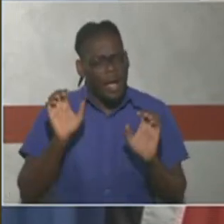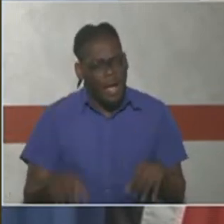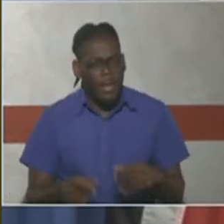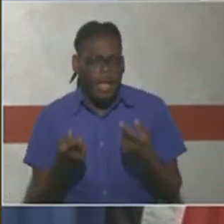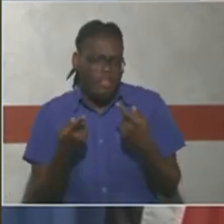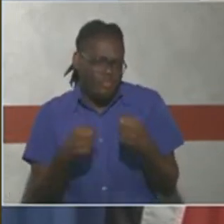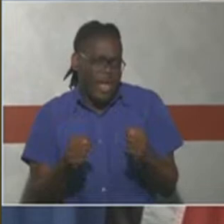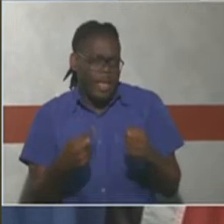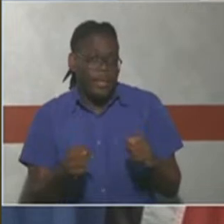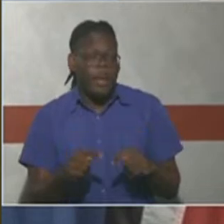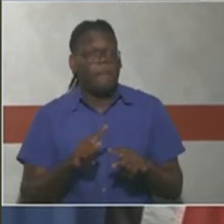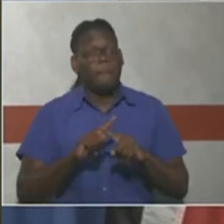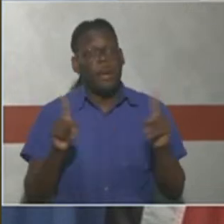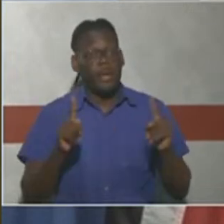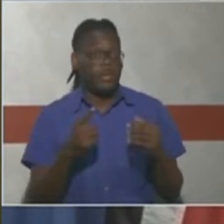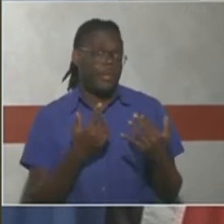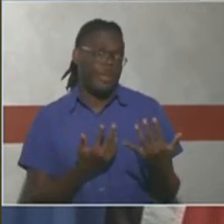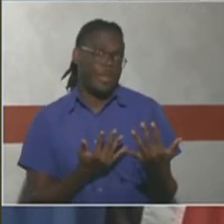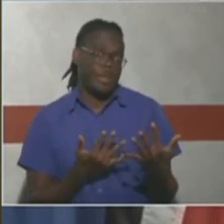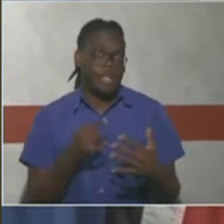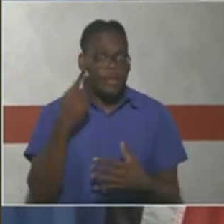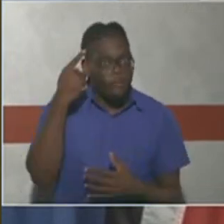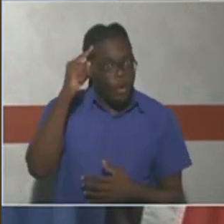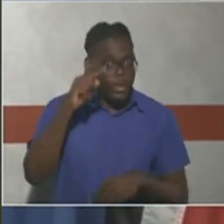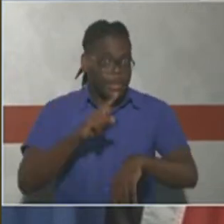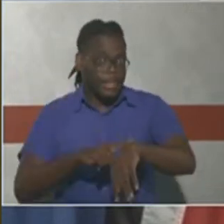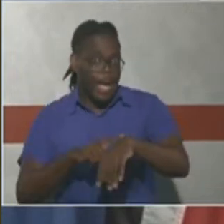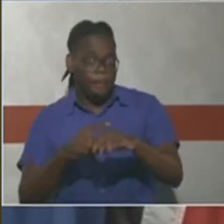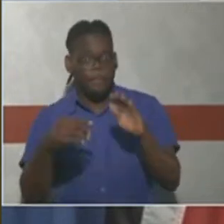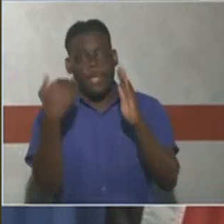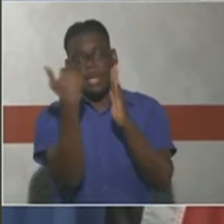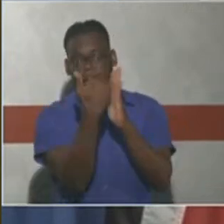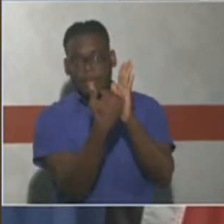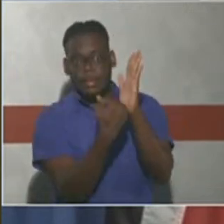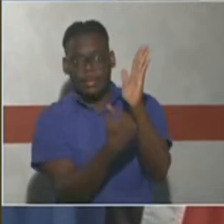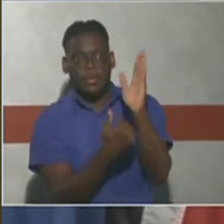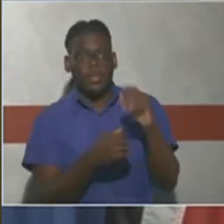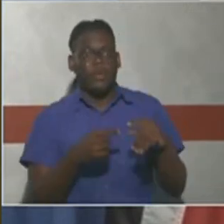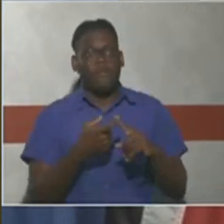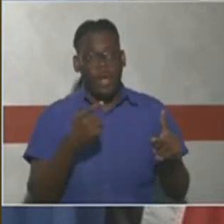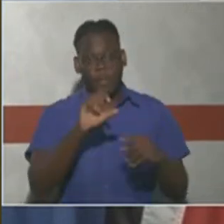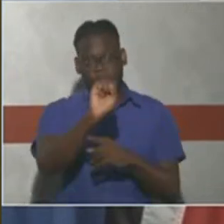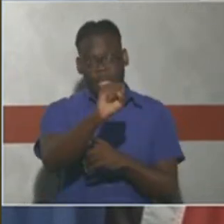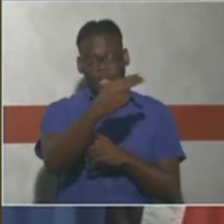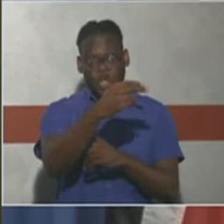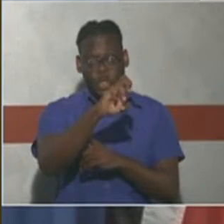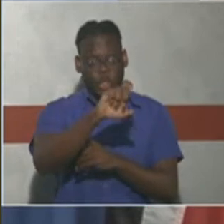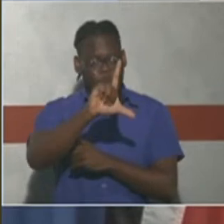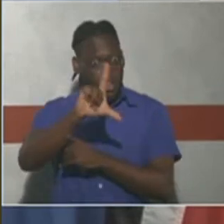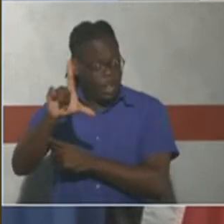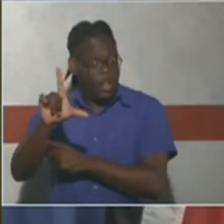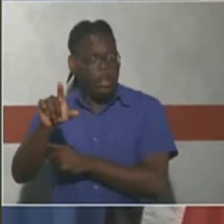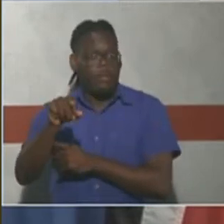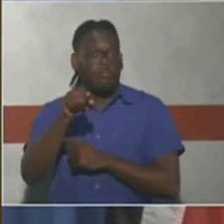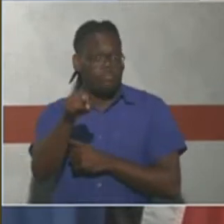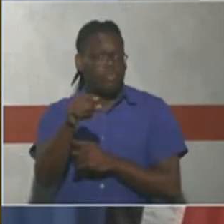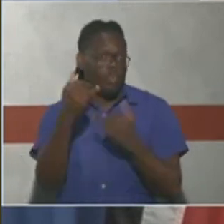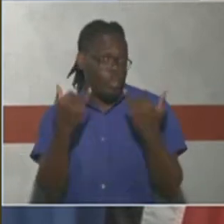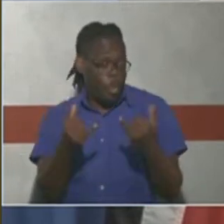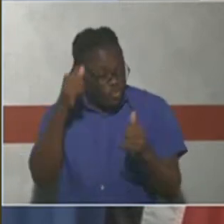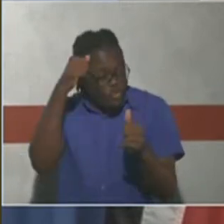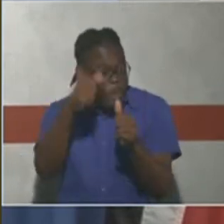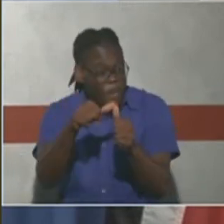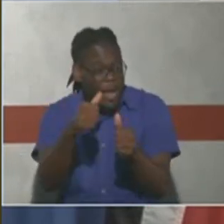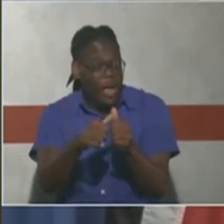those schedules, and I must tell you, as soon as we get them, we will share them with you, and I'm sure Shell as a major partner